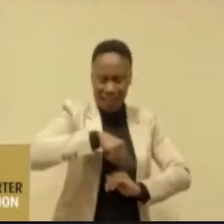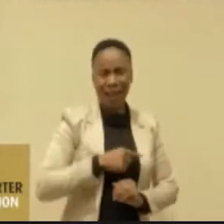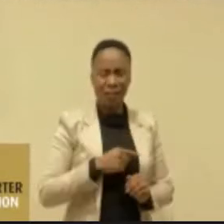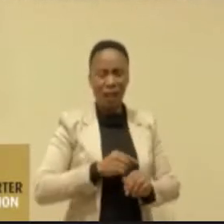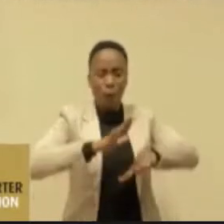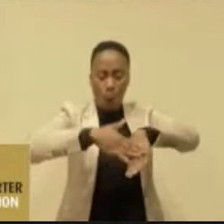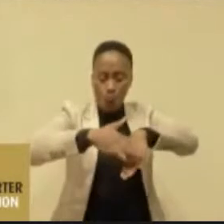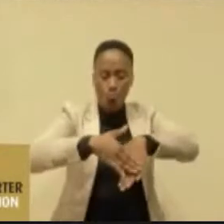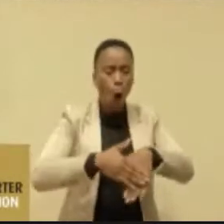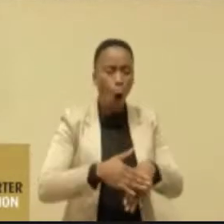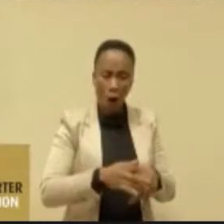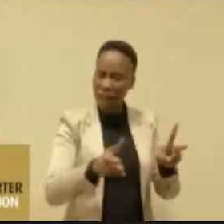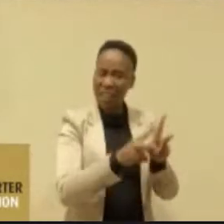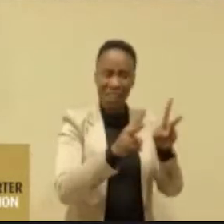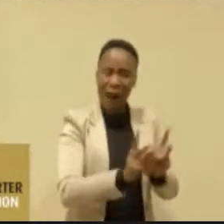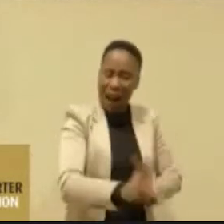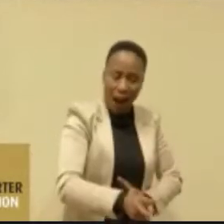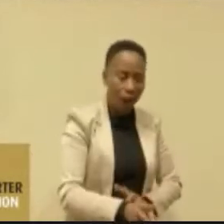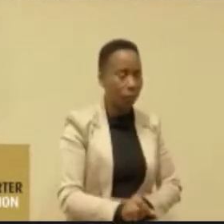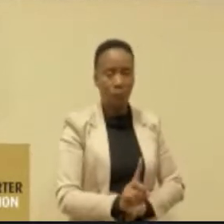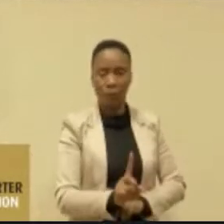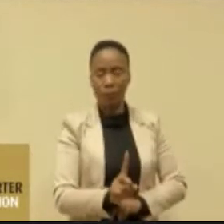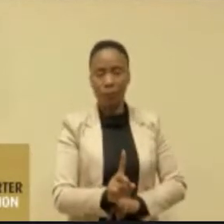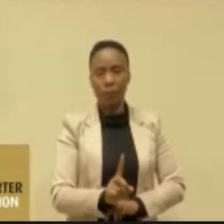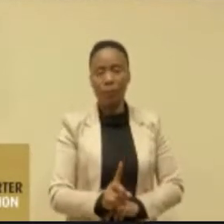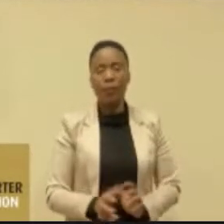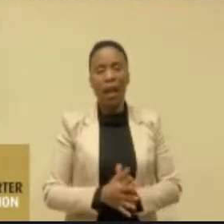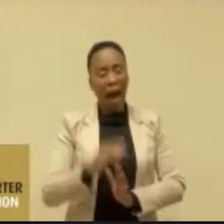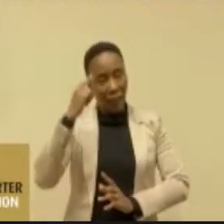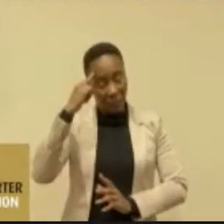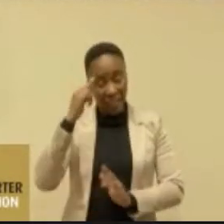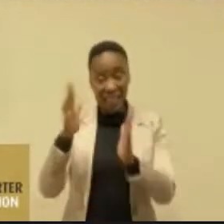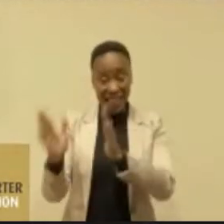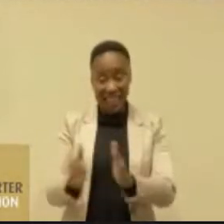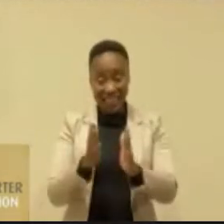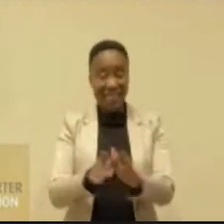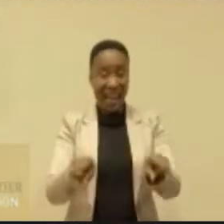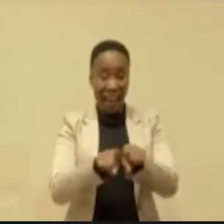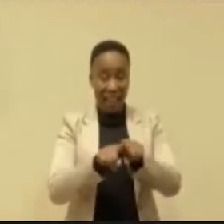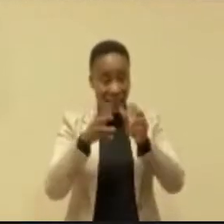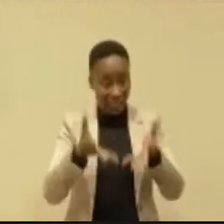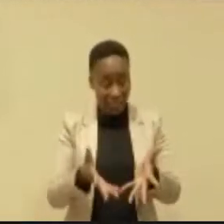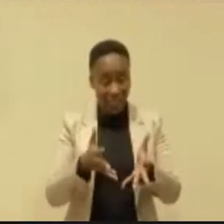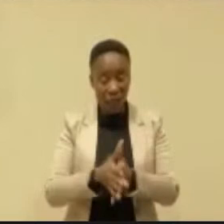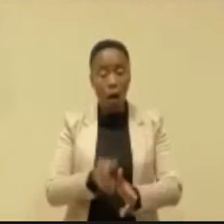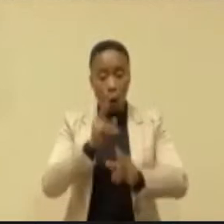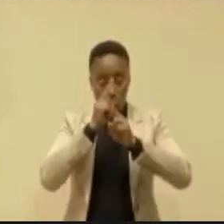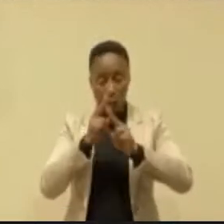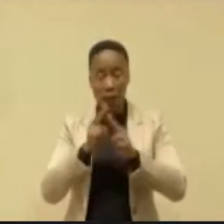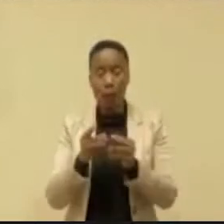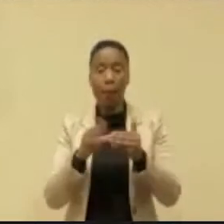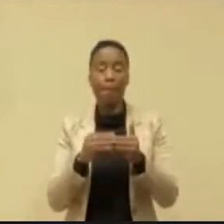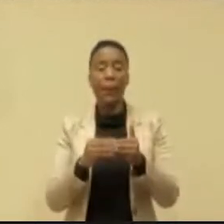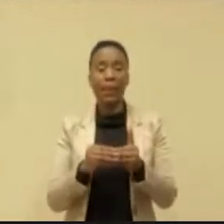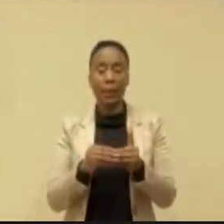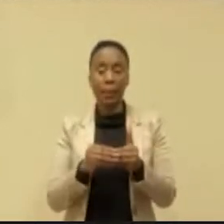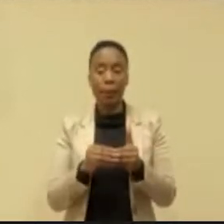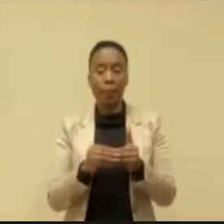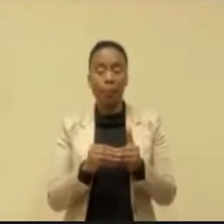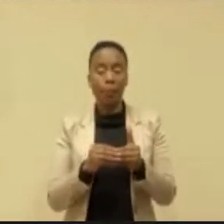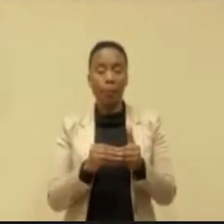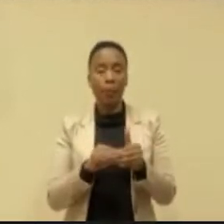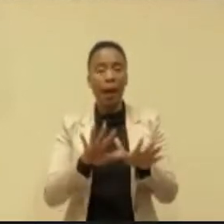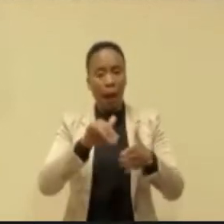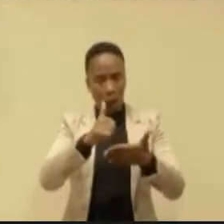further victimization and i think the sessions like these honorable members will